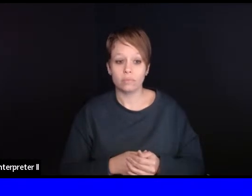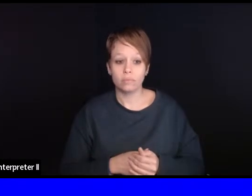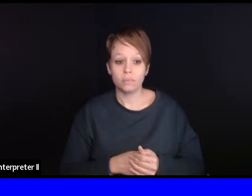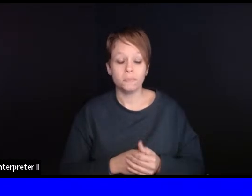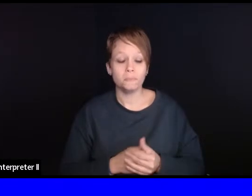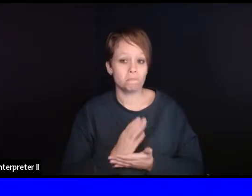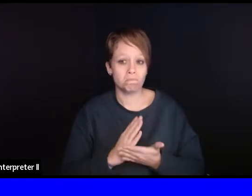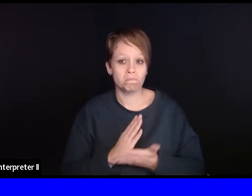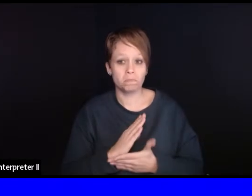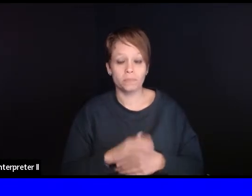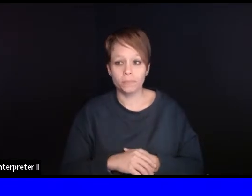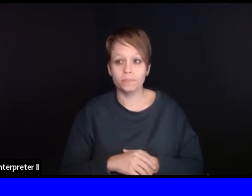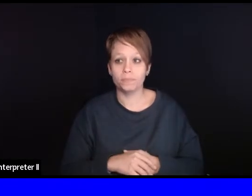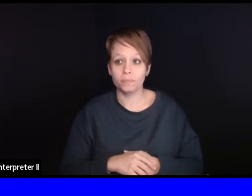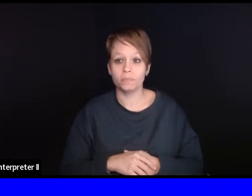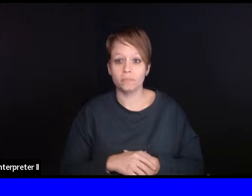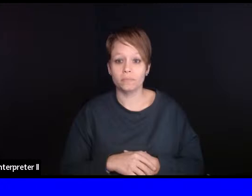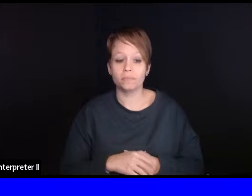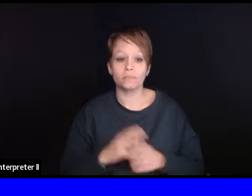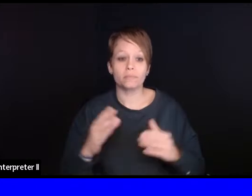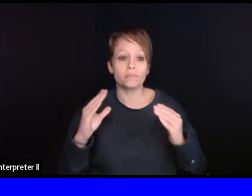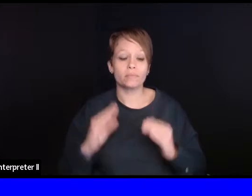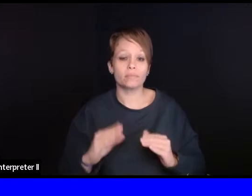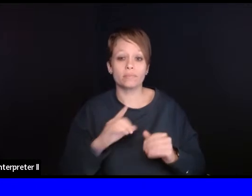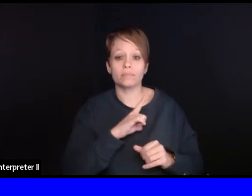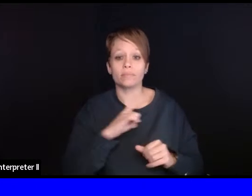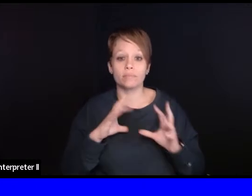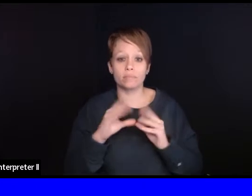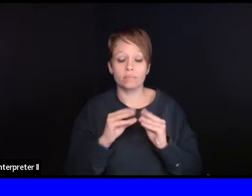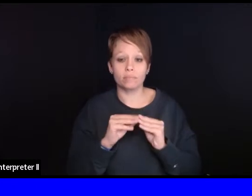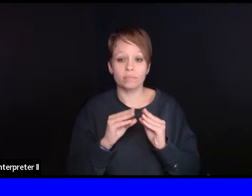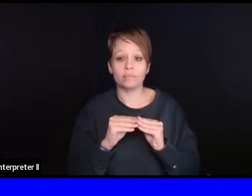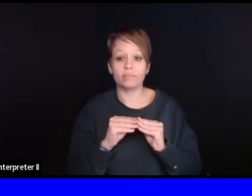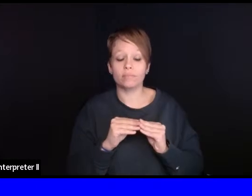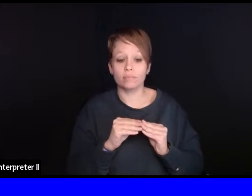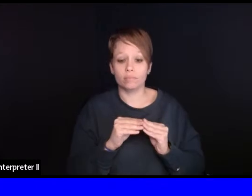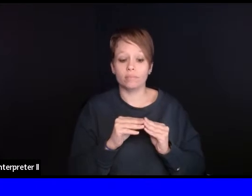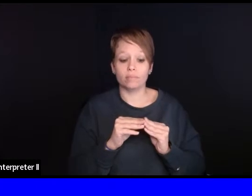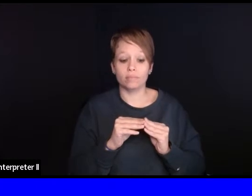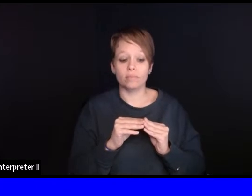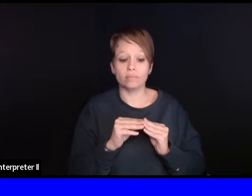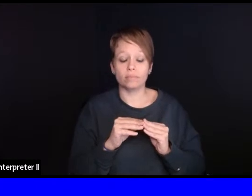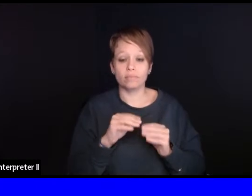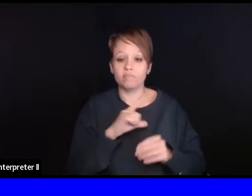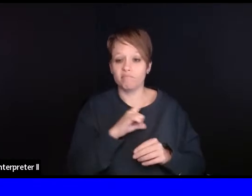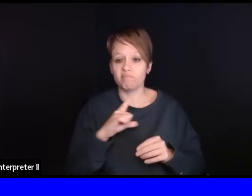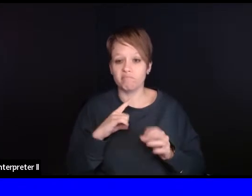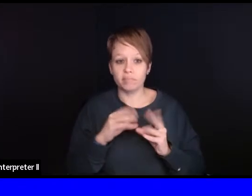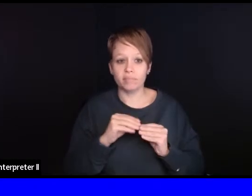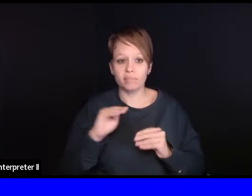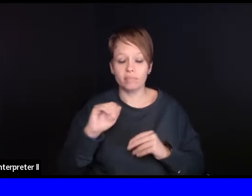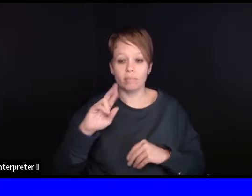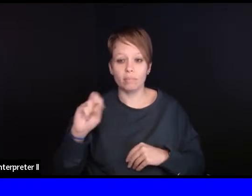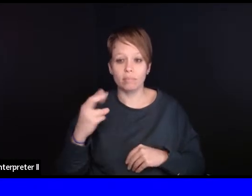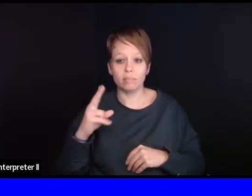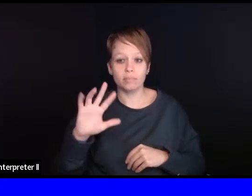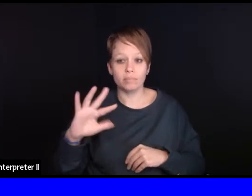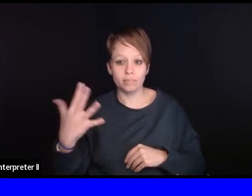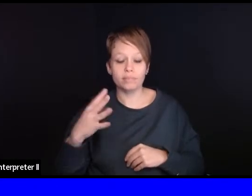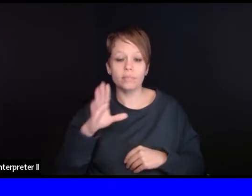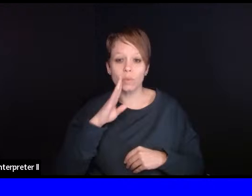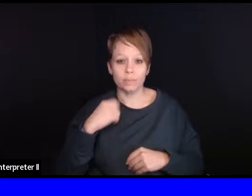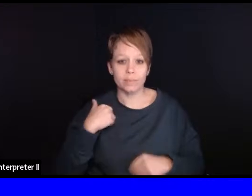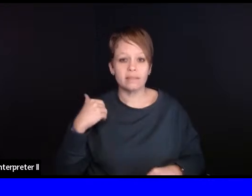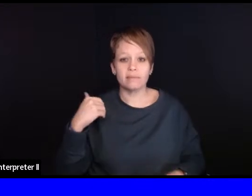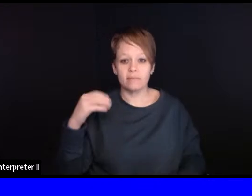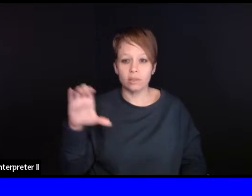All right. Our next legislative meeting is our next meeting, which is the legislative meeting, is March 5th. There'll probably be a committee of the